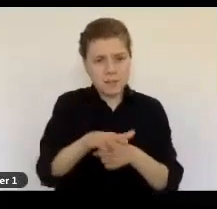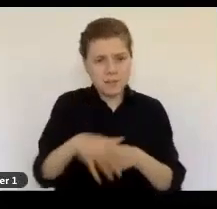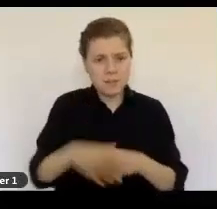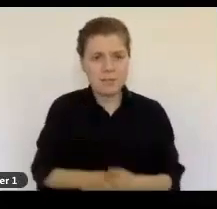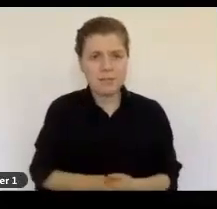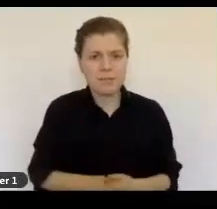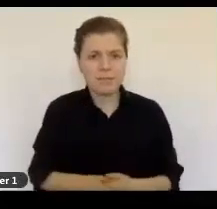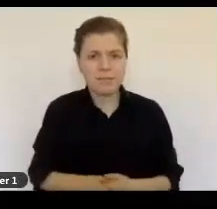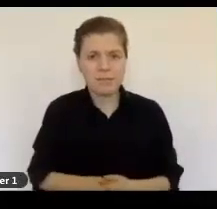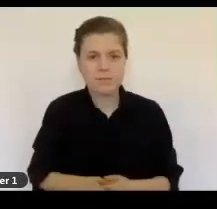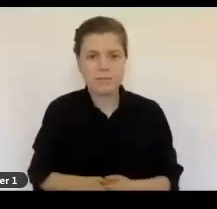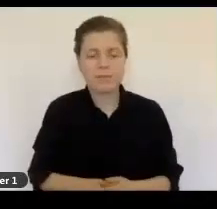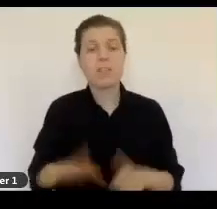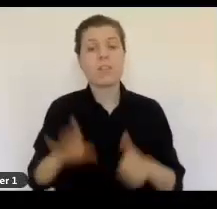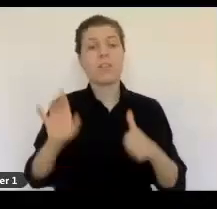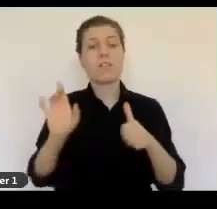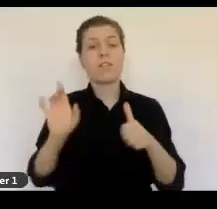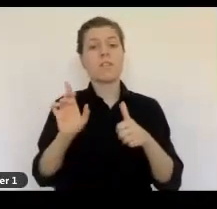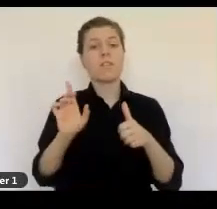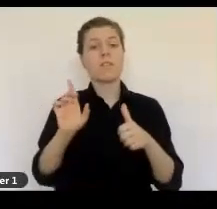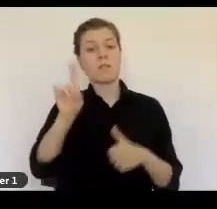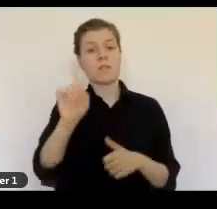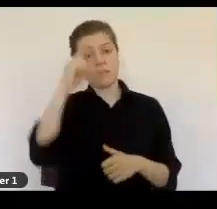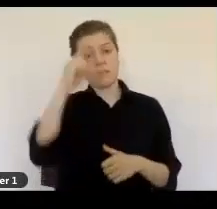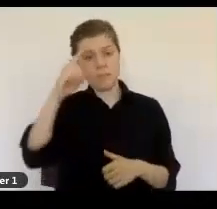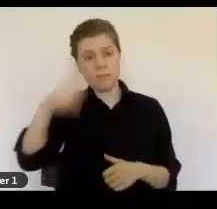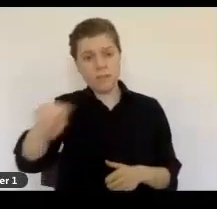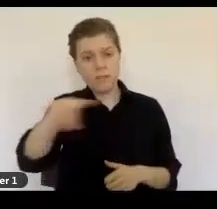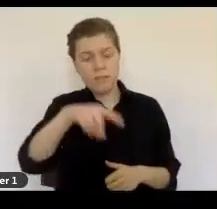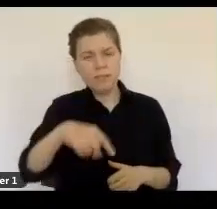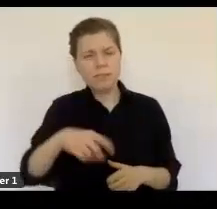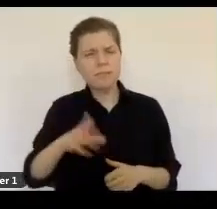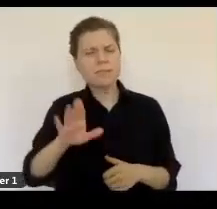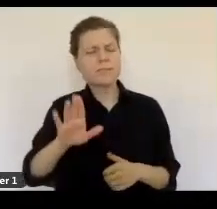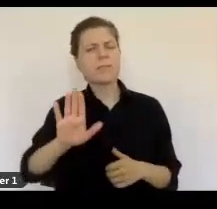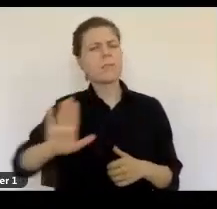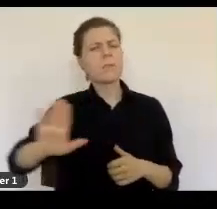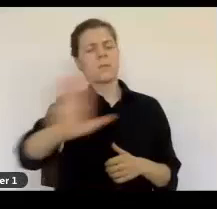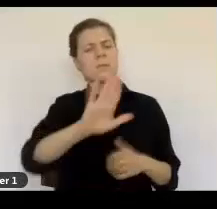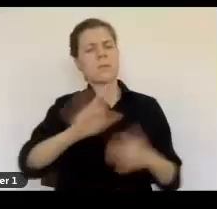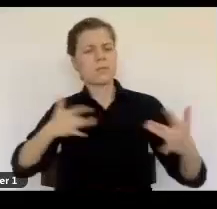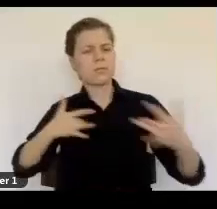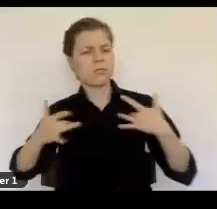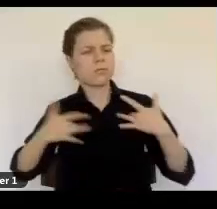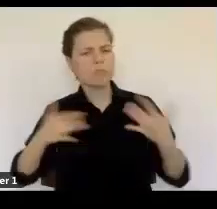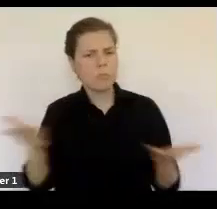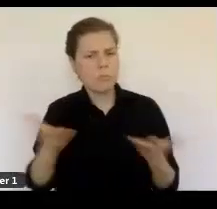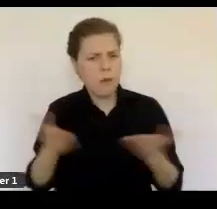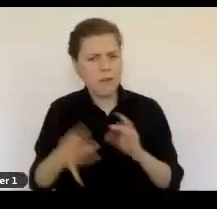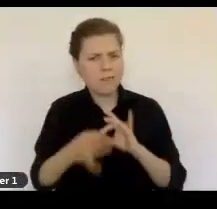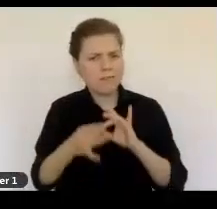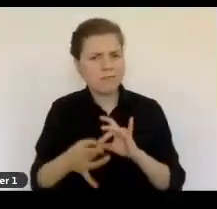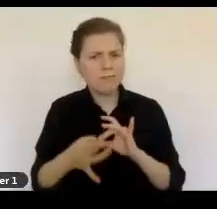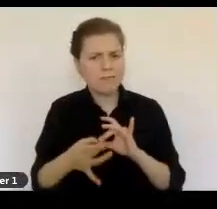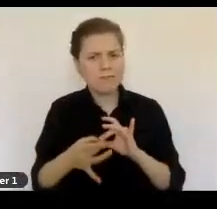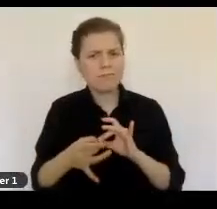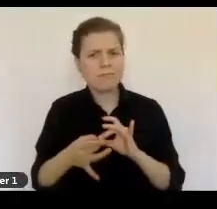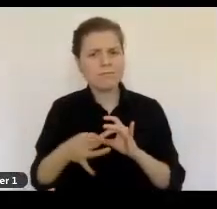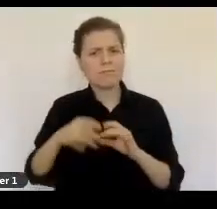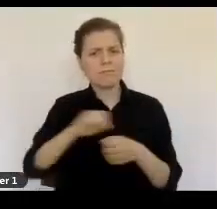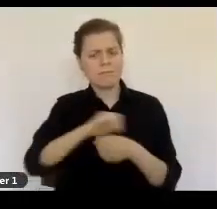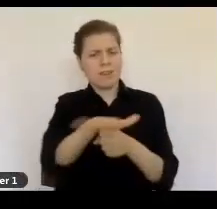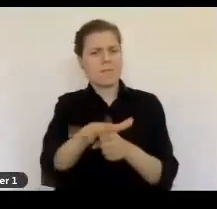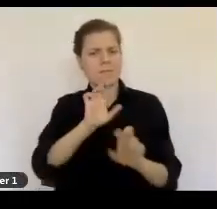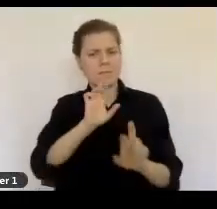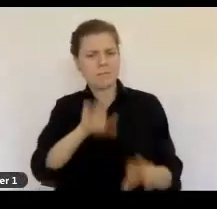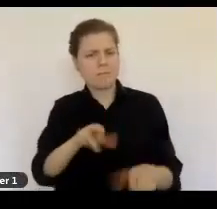operationalize justice as we respond to the pandemic. The question for you is, what are you observing for all participants? What are you